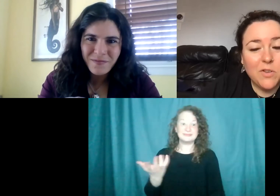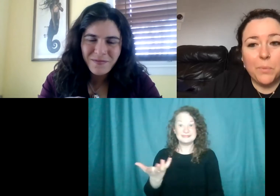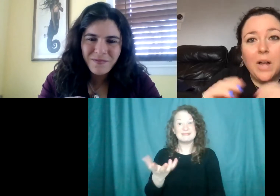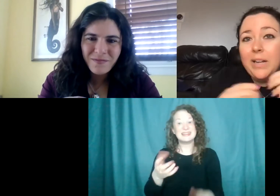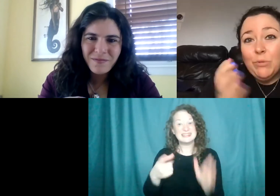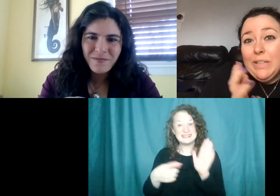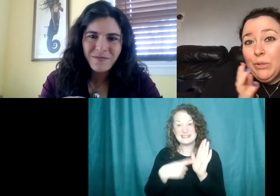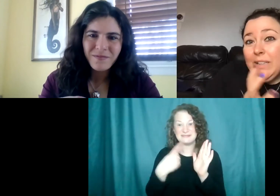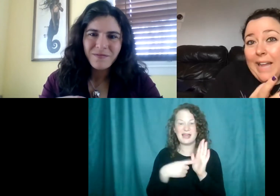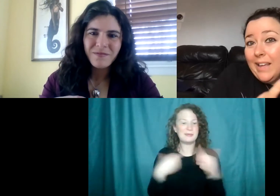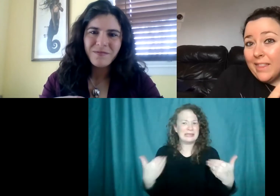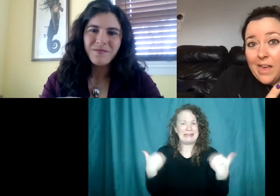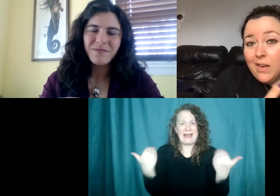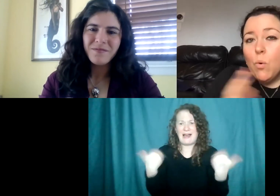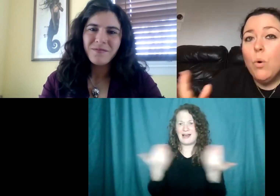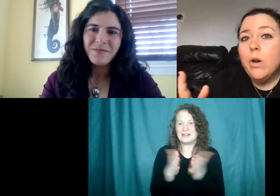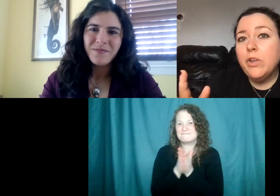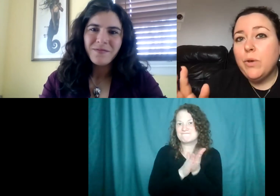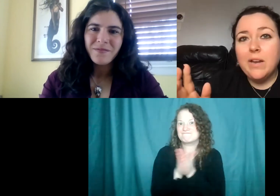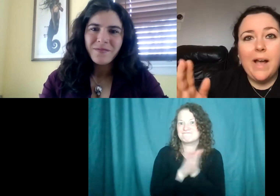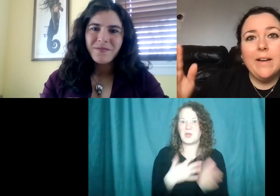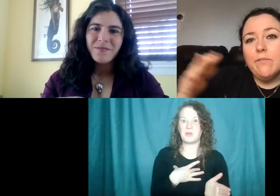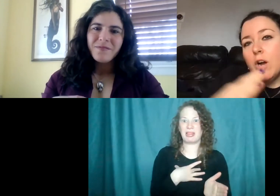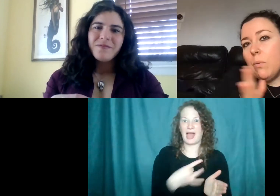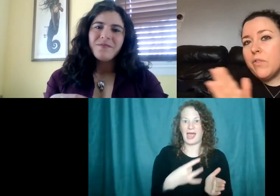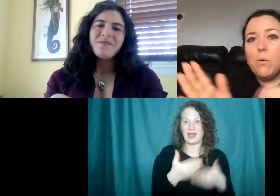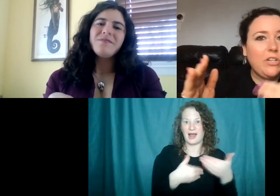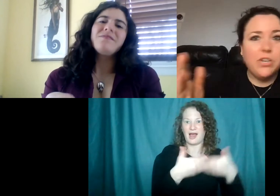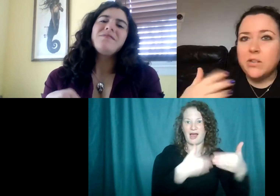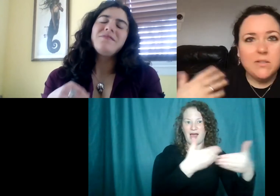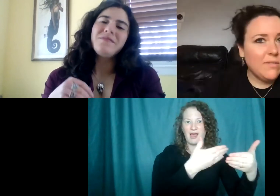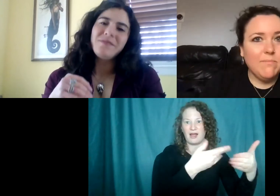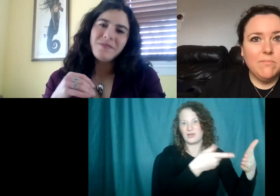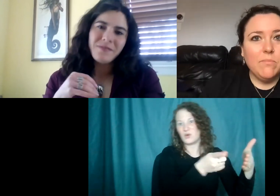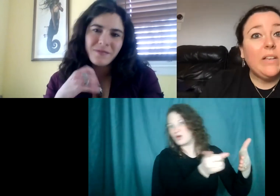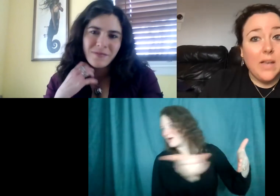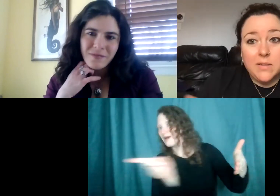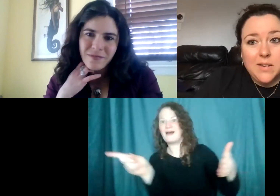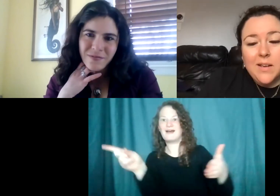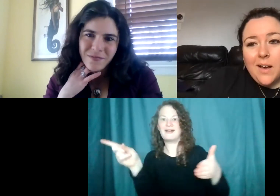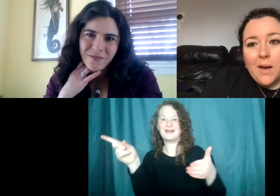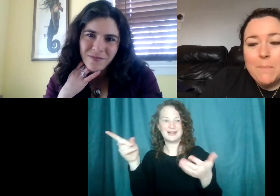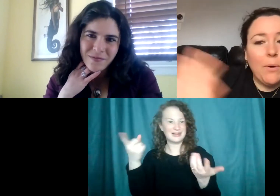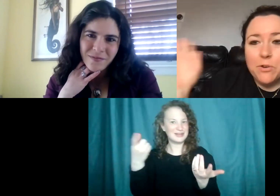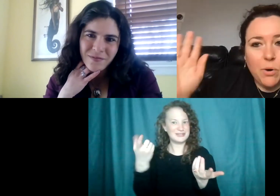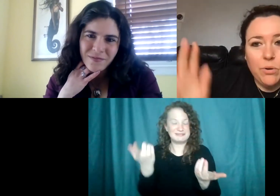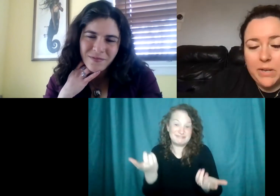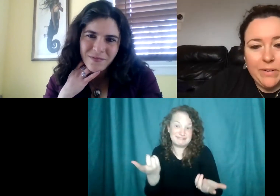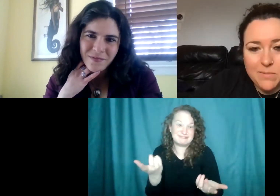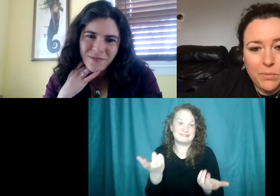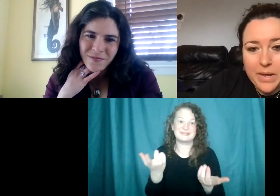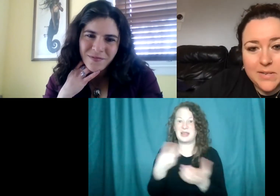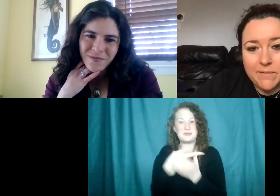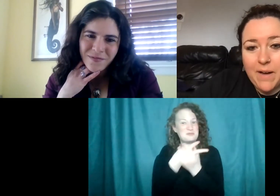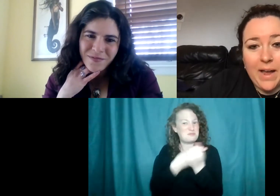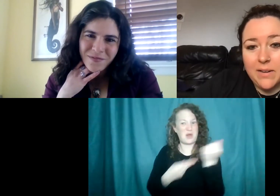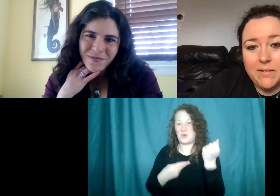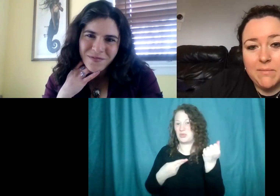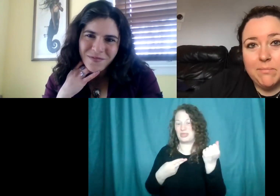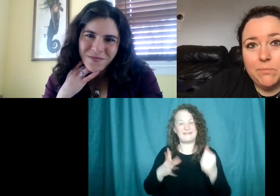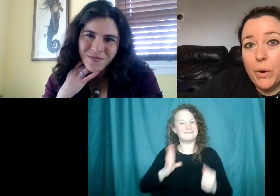being super young and really, really liking a thing, or you can kind of go where the questions exist. And both are totally reasonable ways